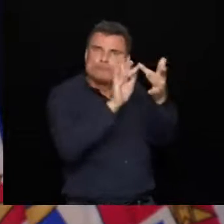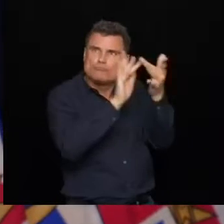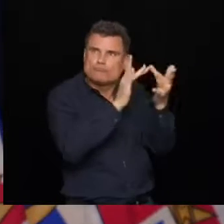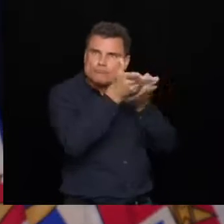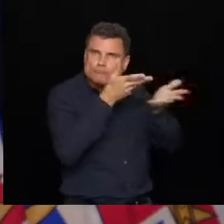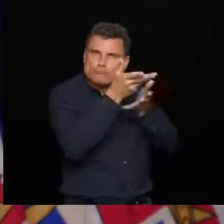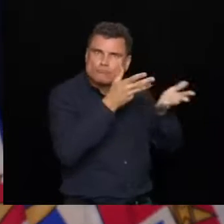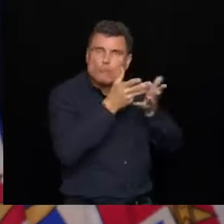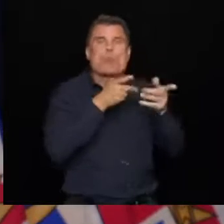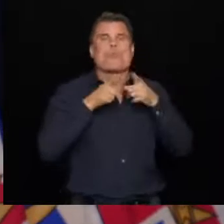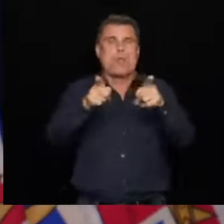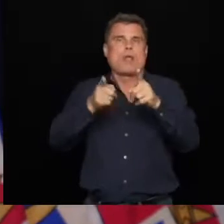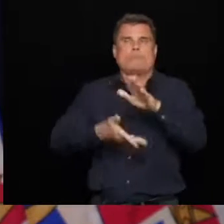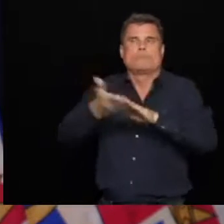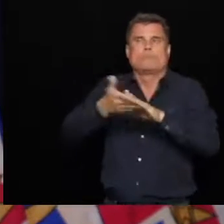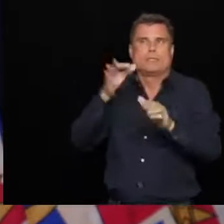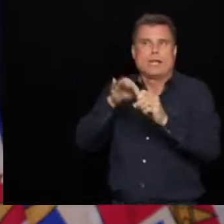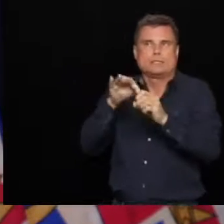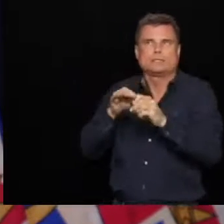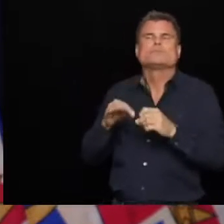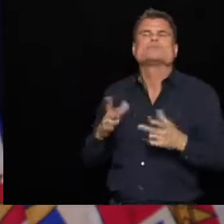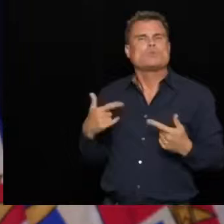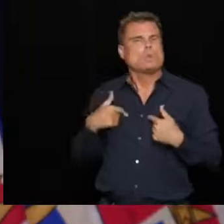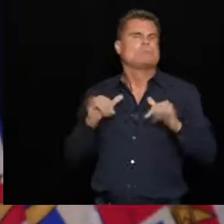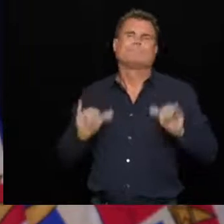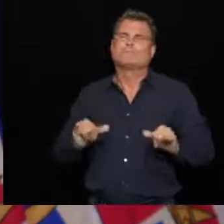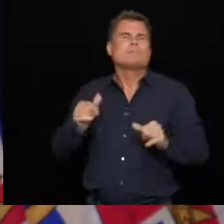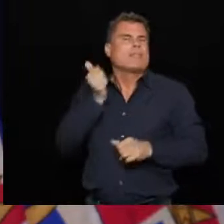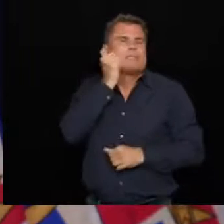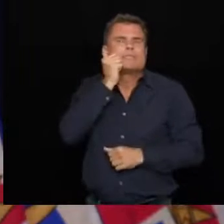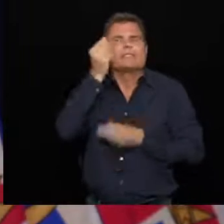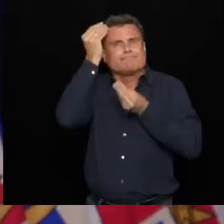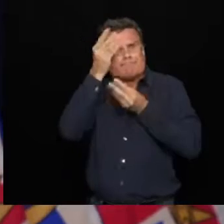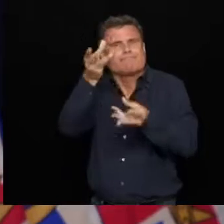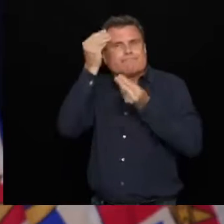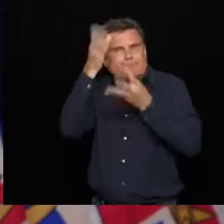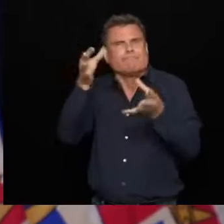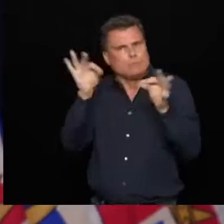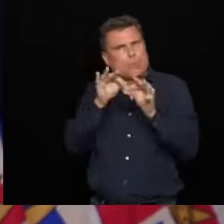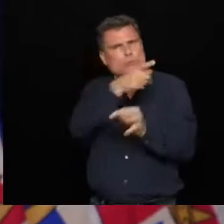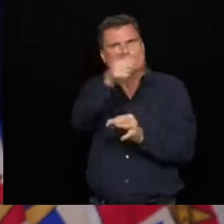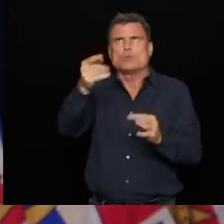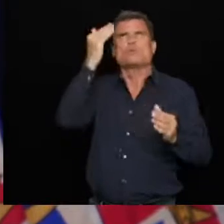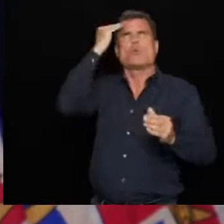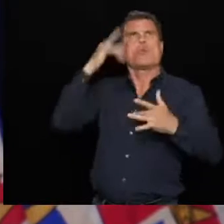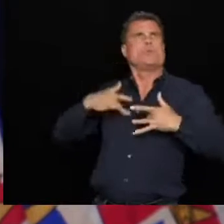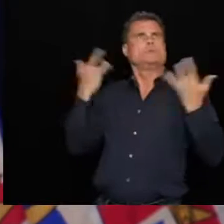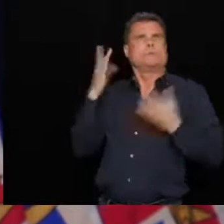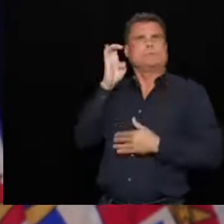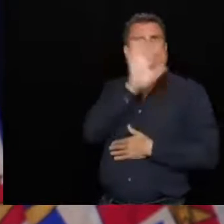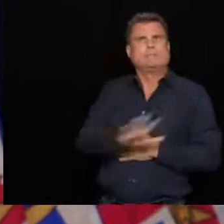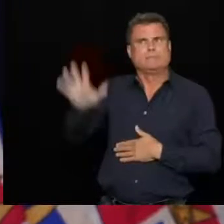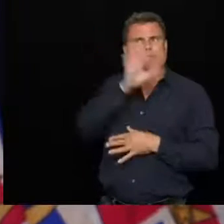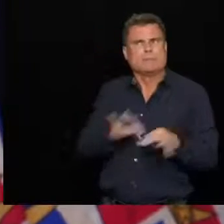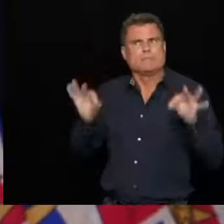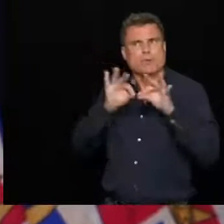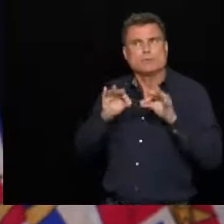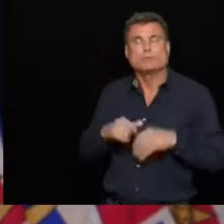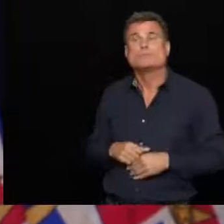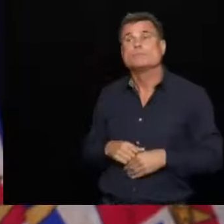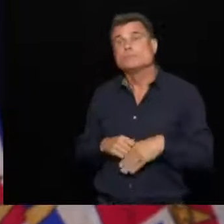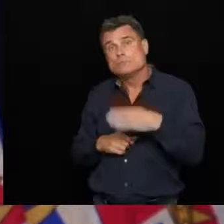is up to speed on what's happening. Richard, do you have a follow-up? I do. Was there